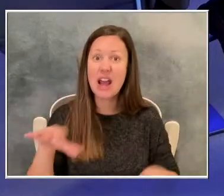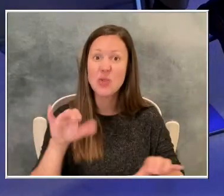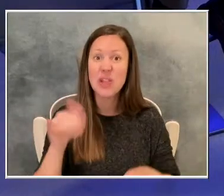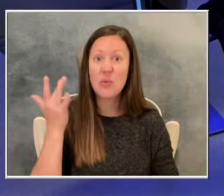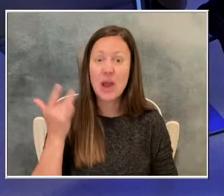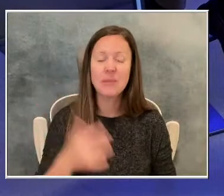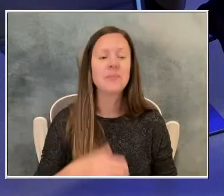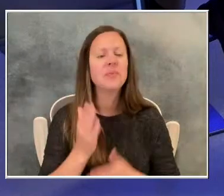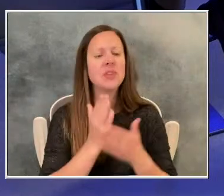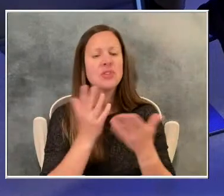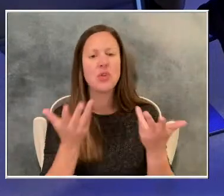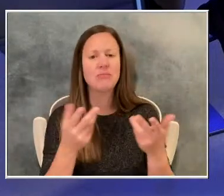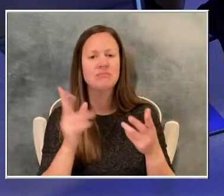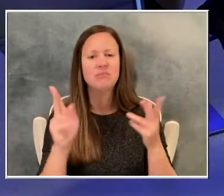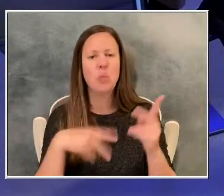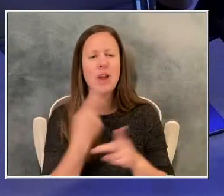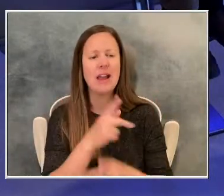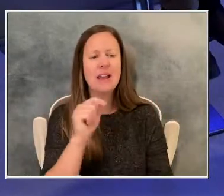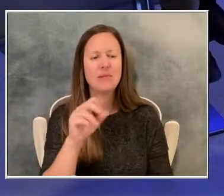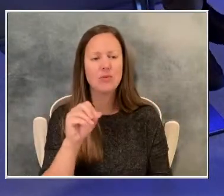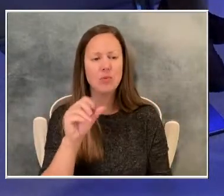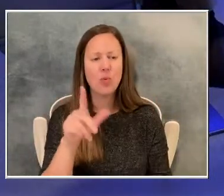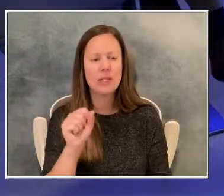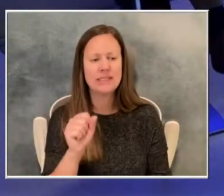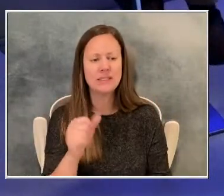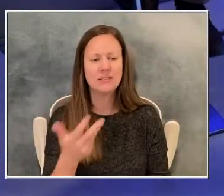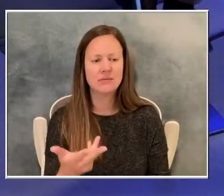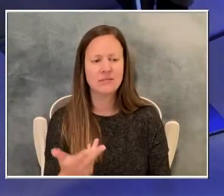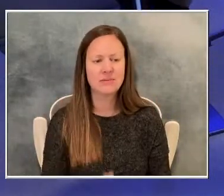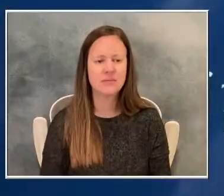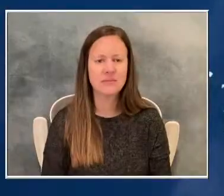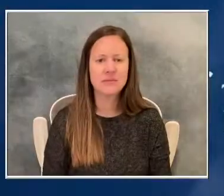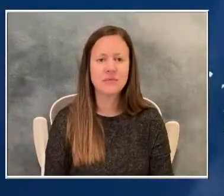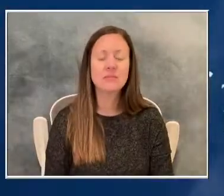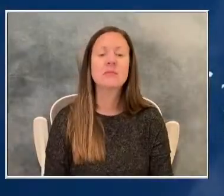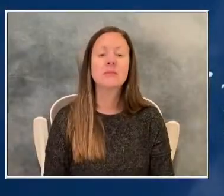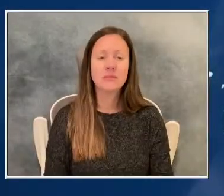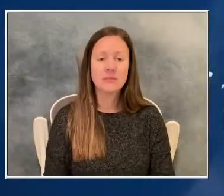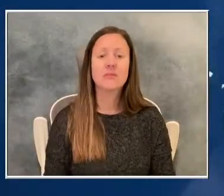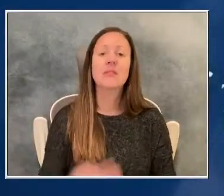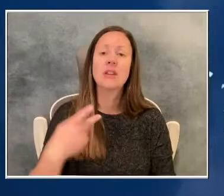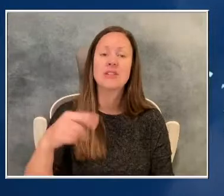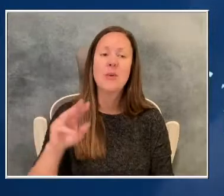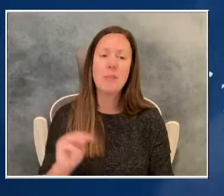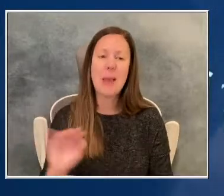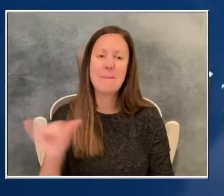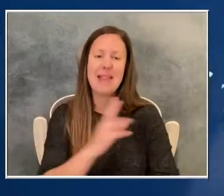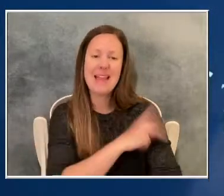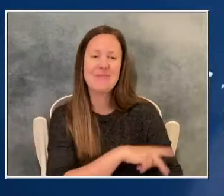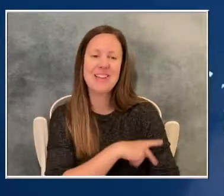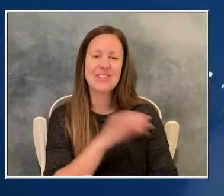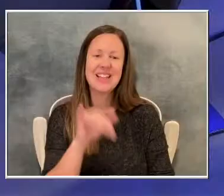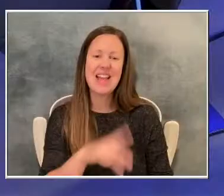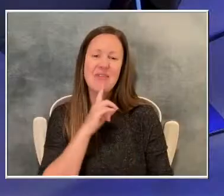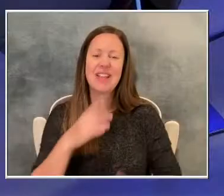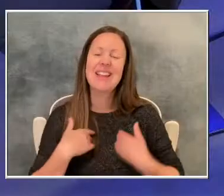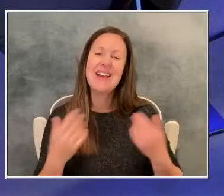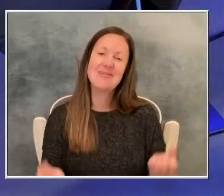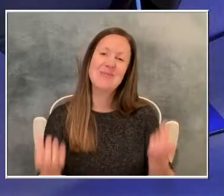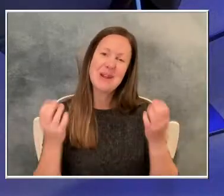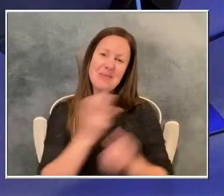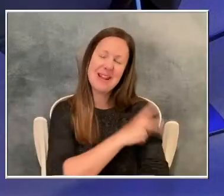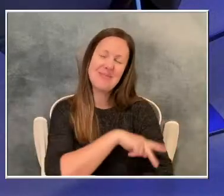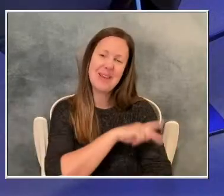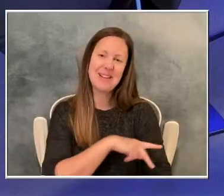presenting to patients like Pam? I mean, patients like Pam already have a lot of tools. Yeah, okay, so she was your easy patient, So,